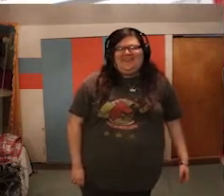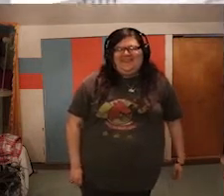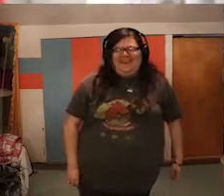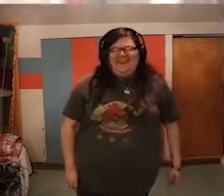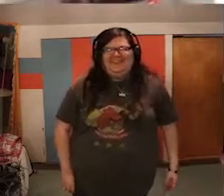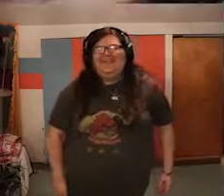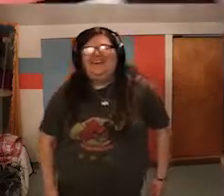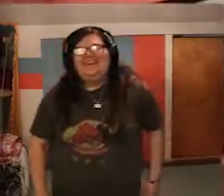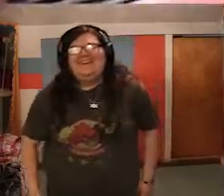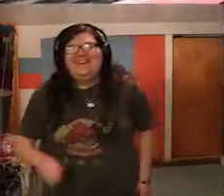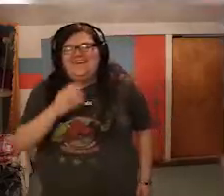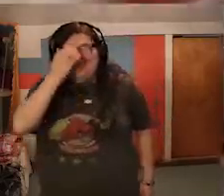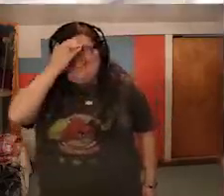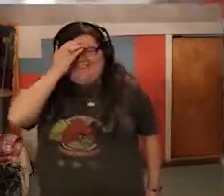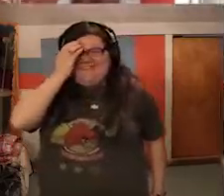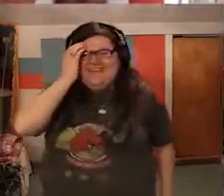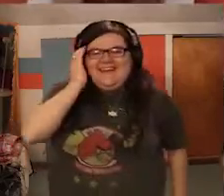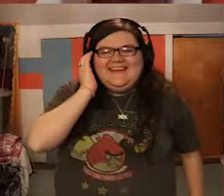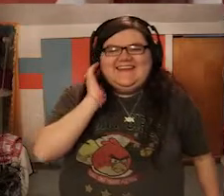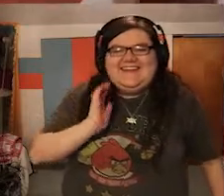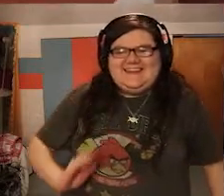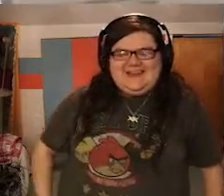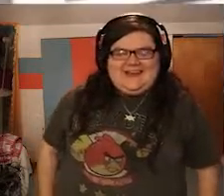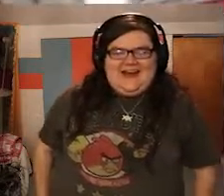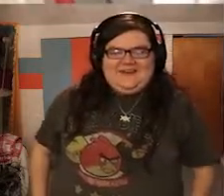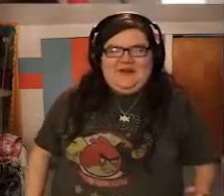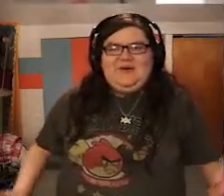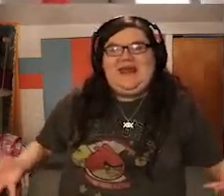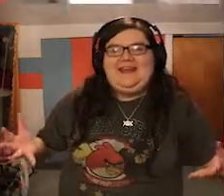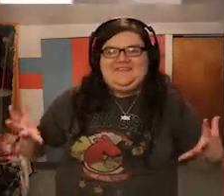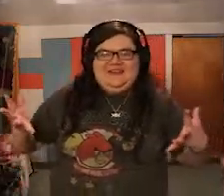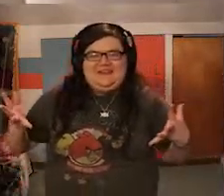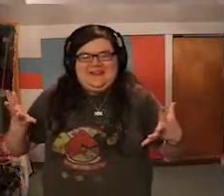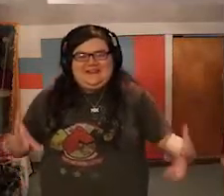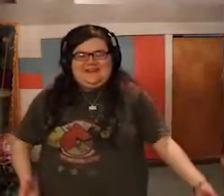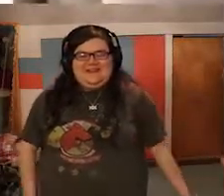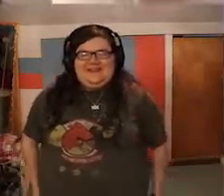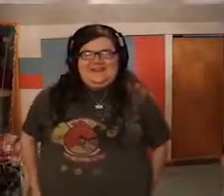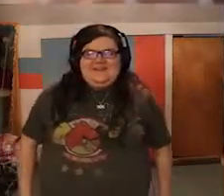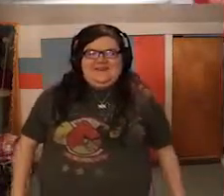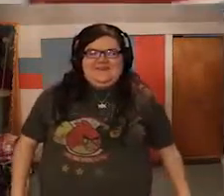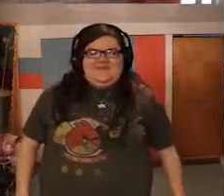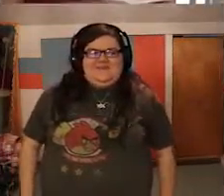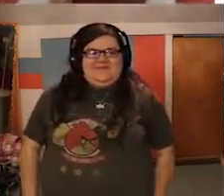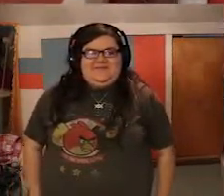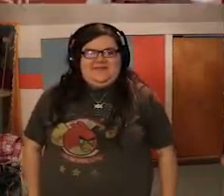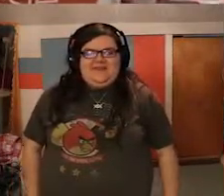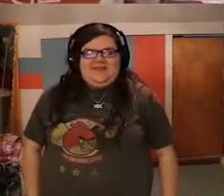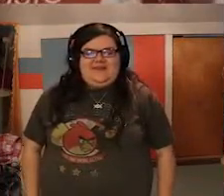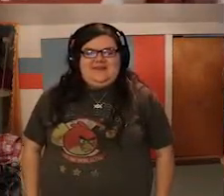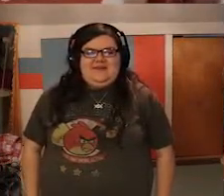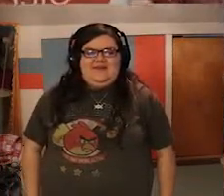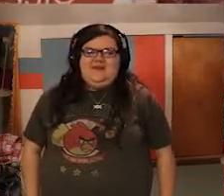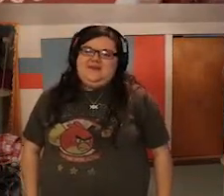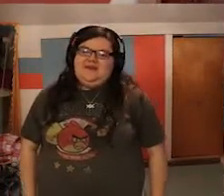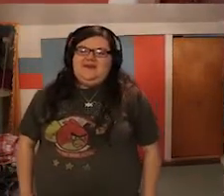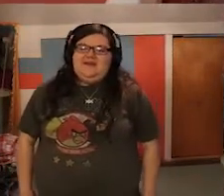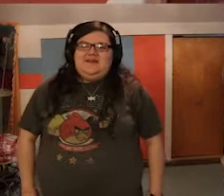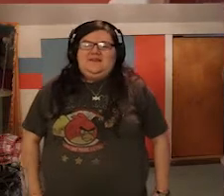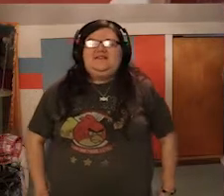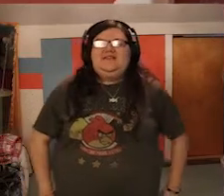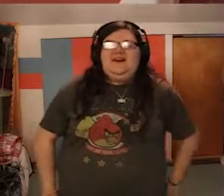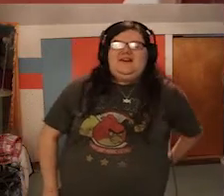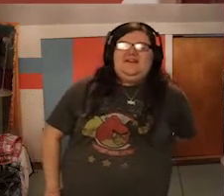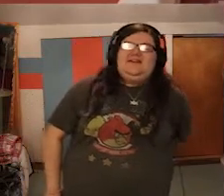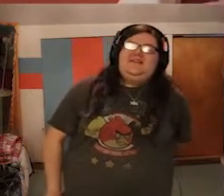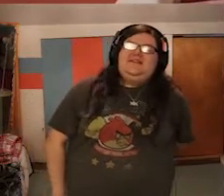All of this. Oh this no! He's like, I don't know what any of this is. Or like class of white. What do you think,